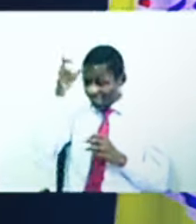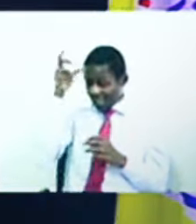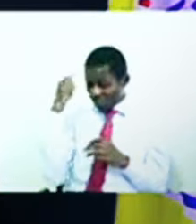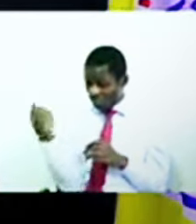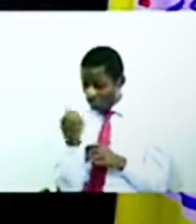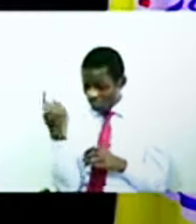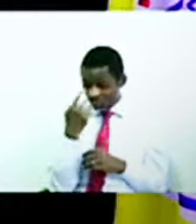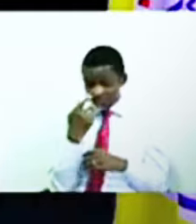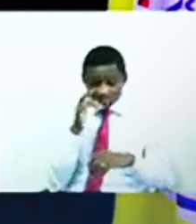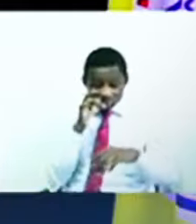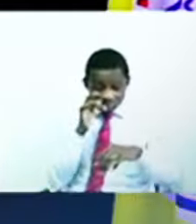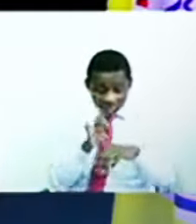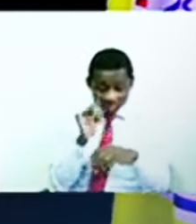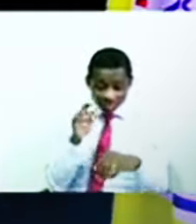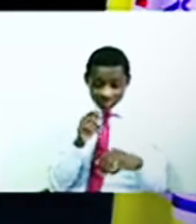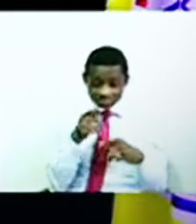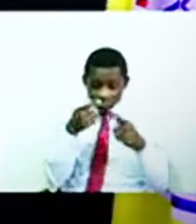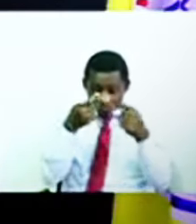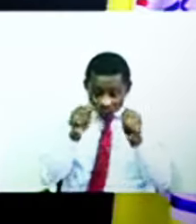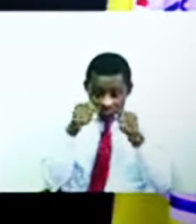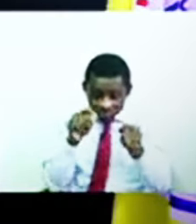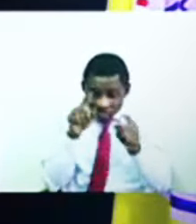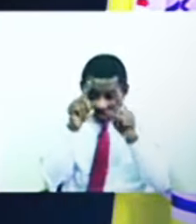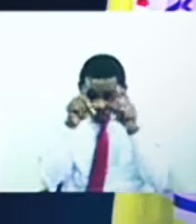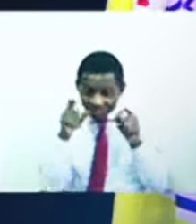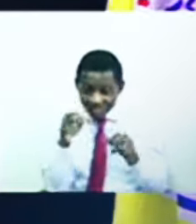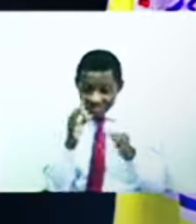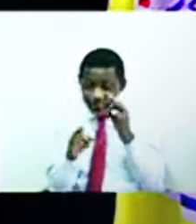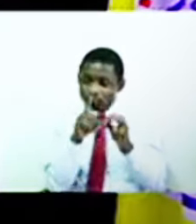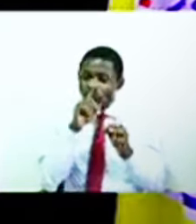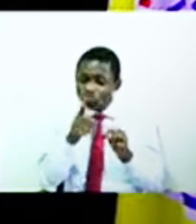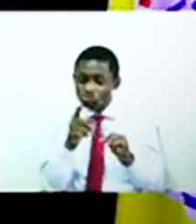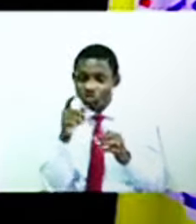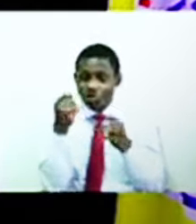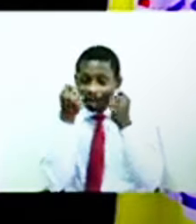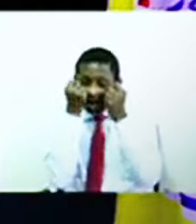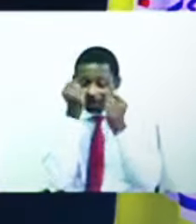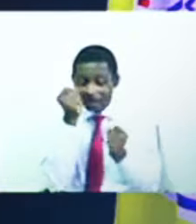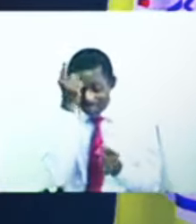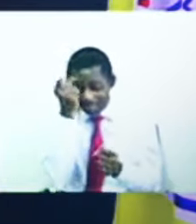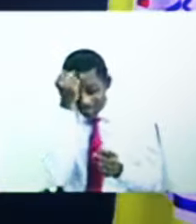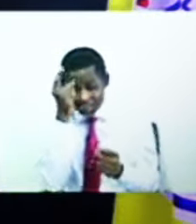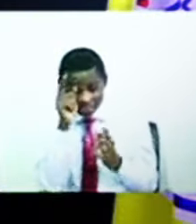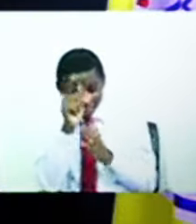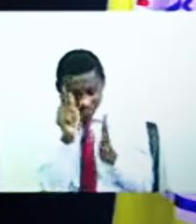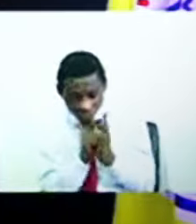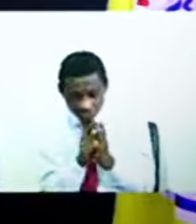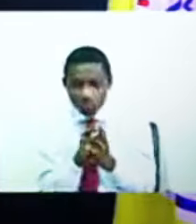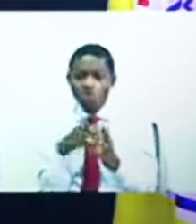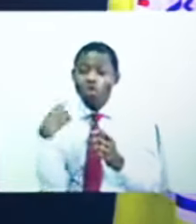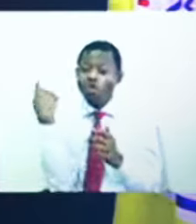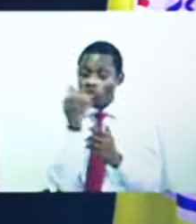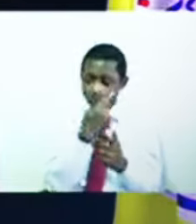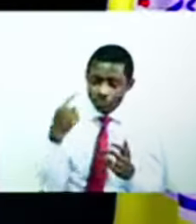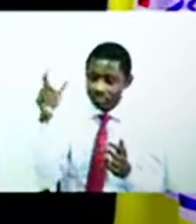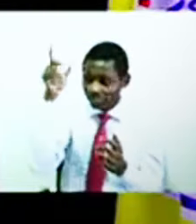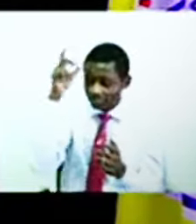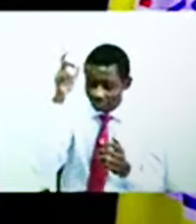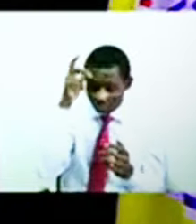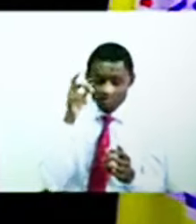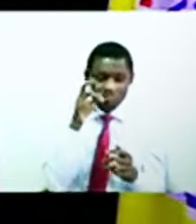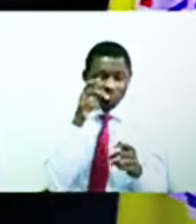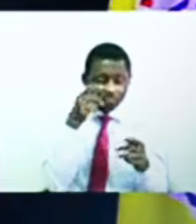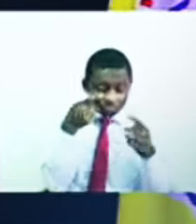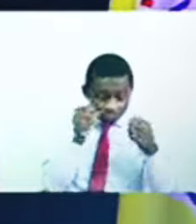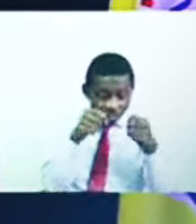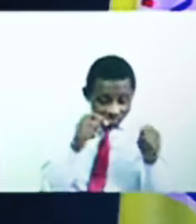not about the forces in your family. It is about your ability to enforce